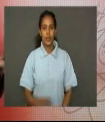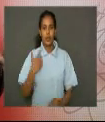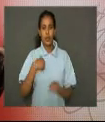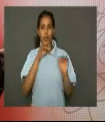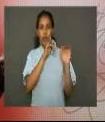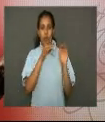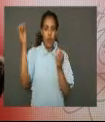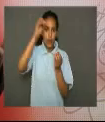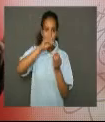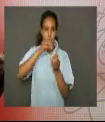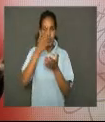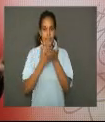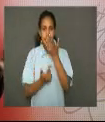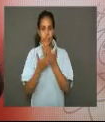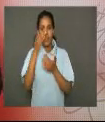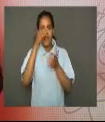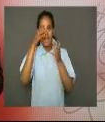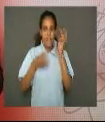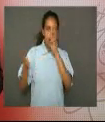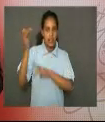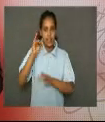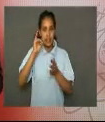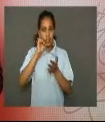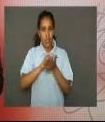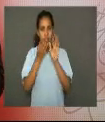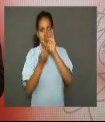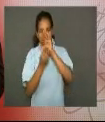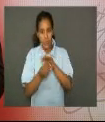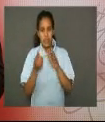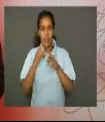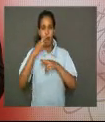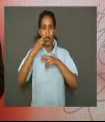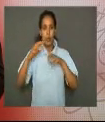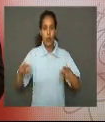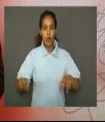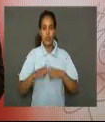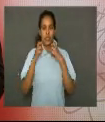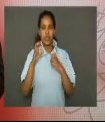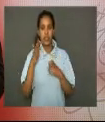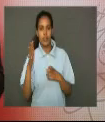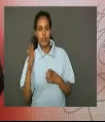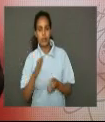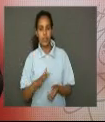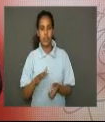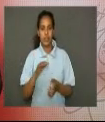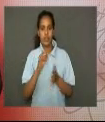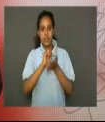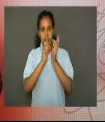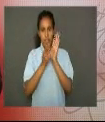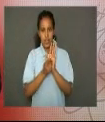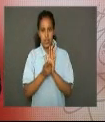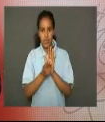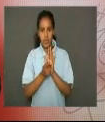We also discussed factors that affect the collision of these species, such